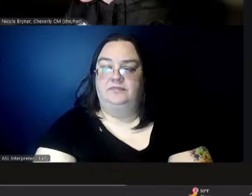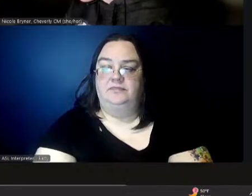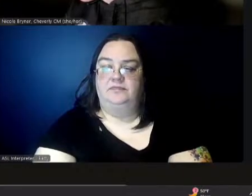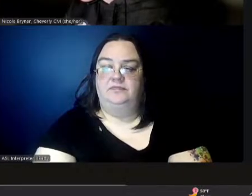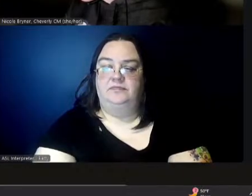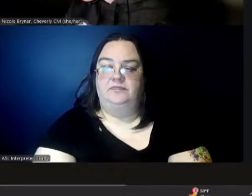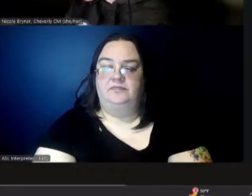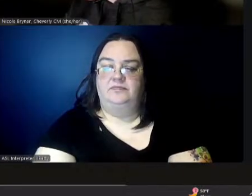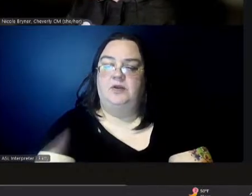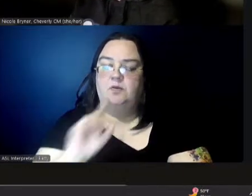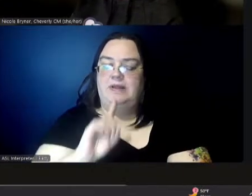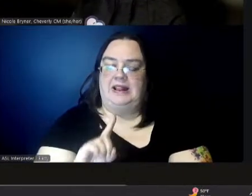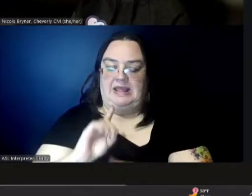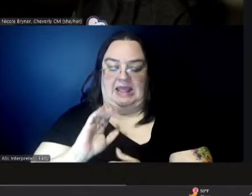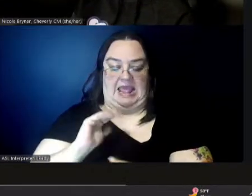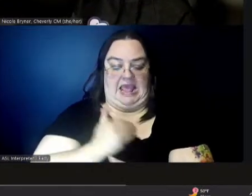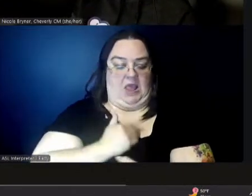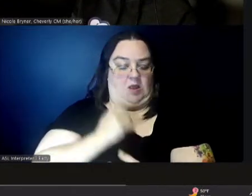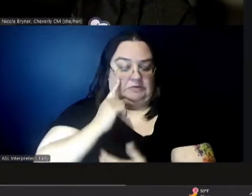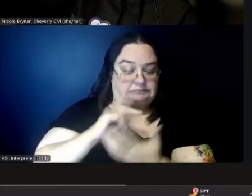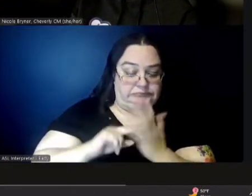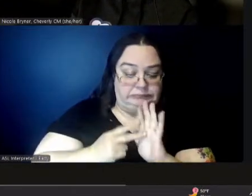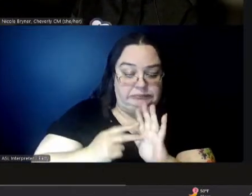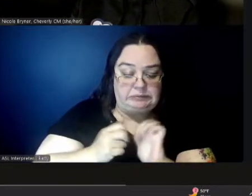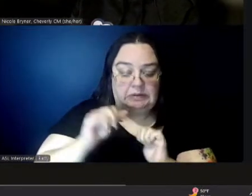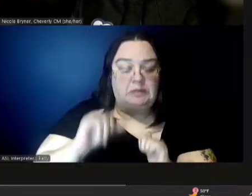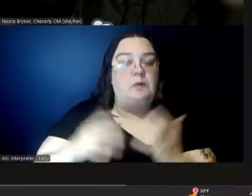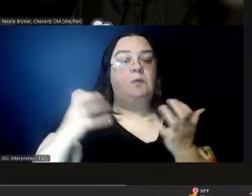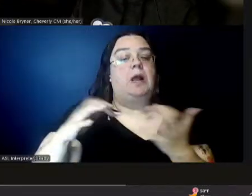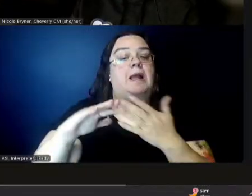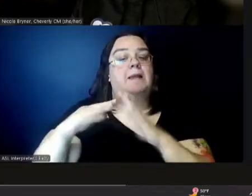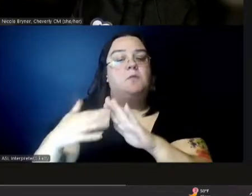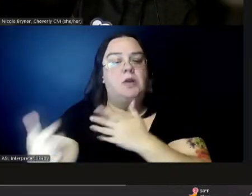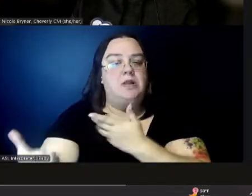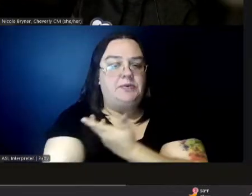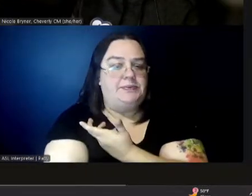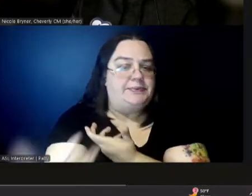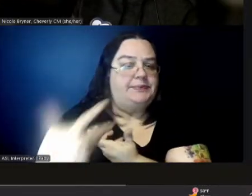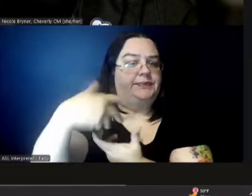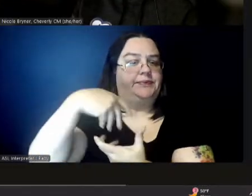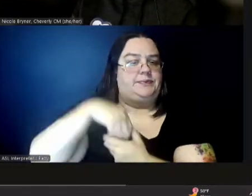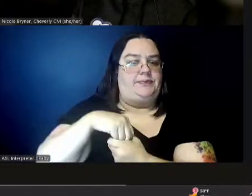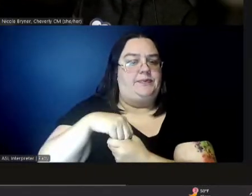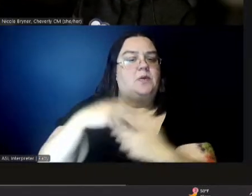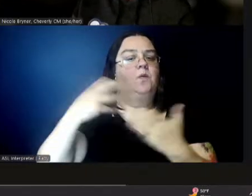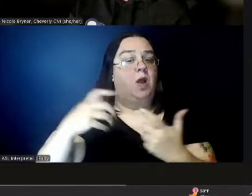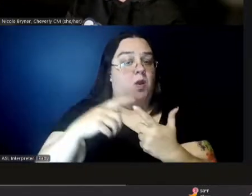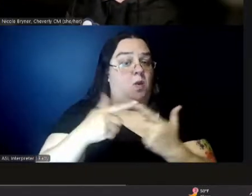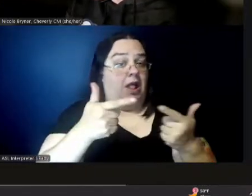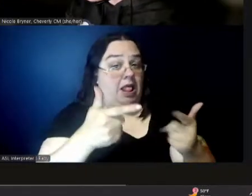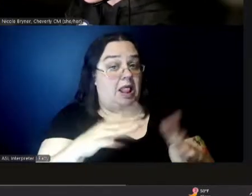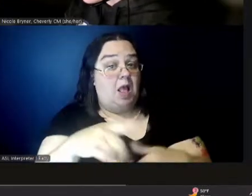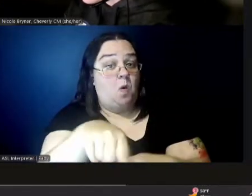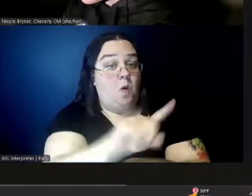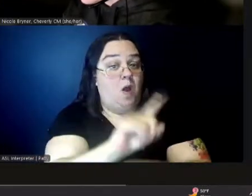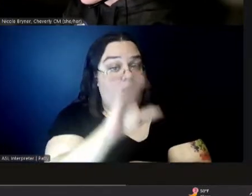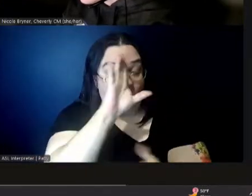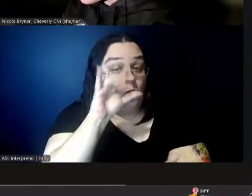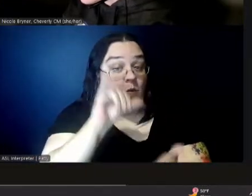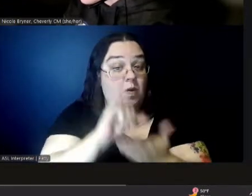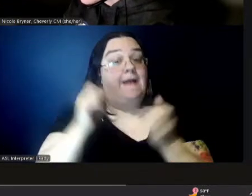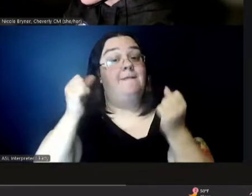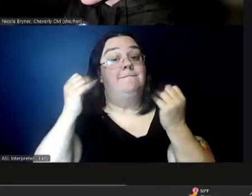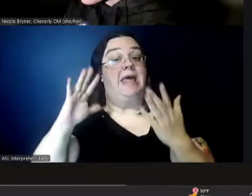engage the community and to let you know that there are a lot of people in our community that are very